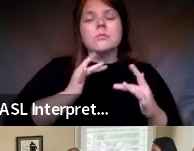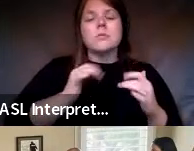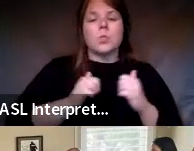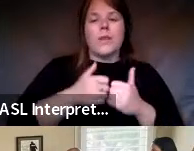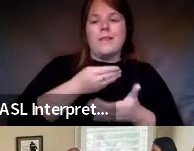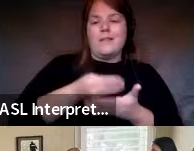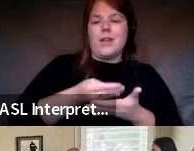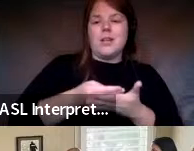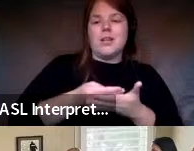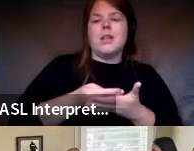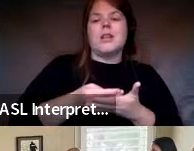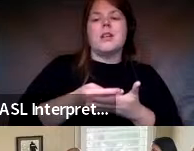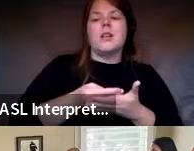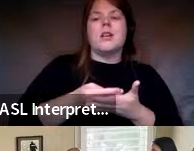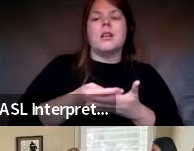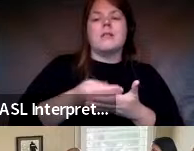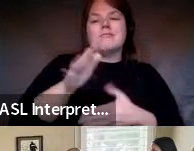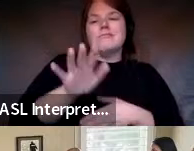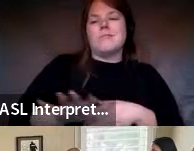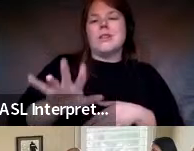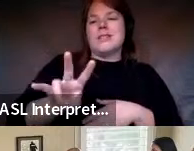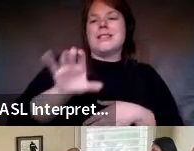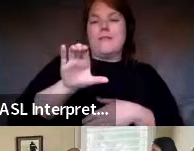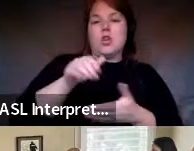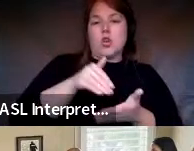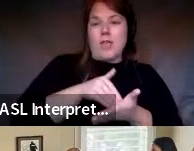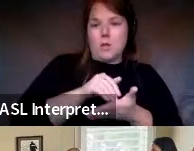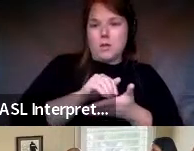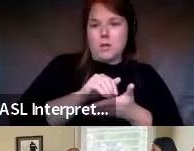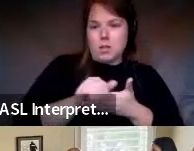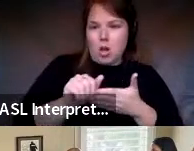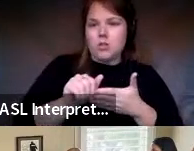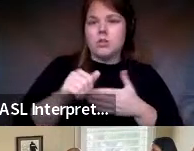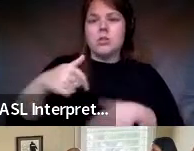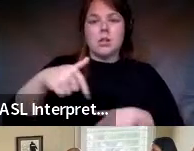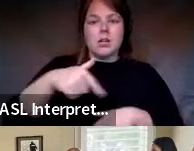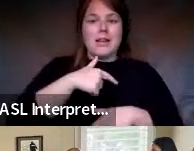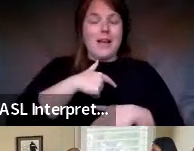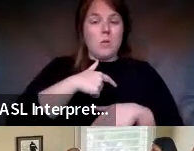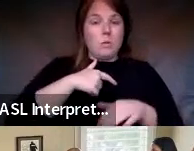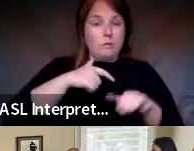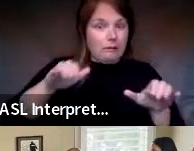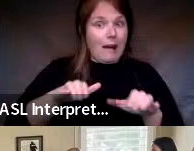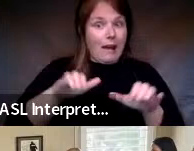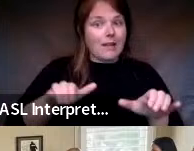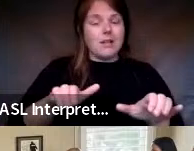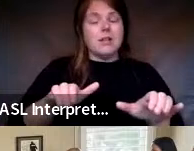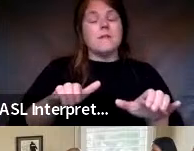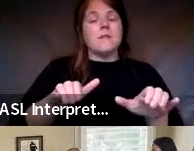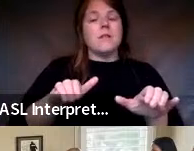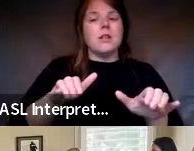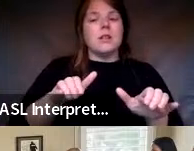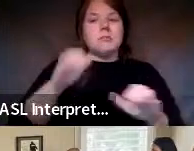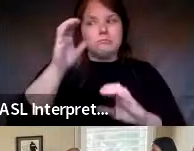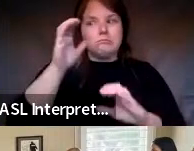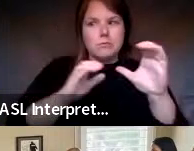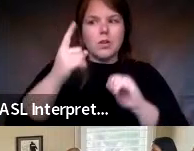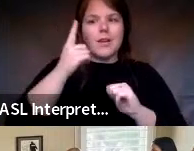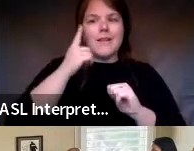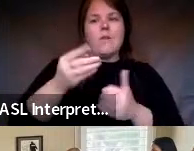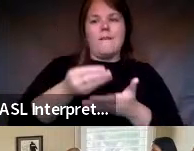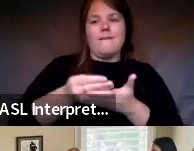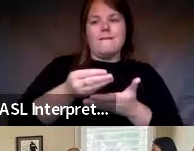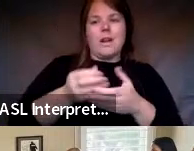funding in about 700 grand, and we are actively, as we speak, seeking